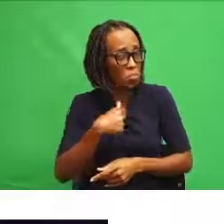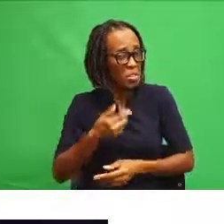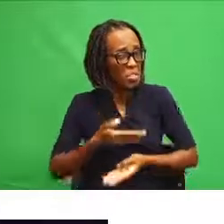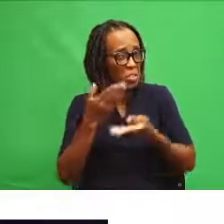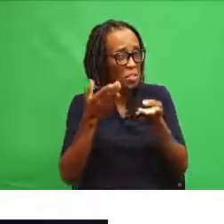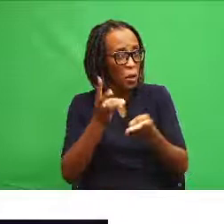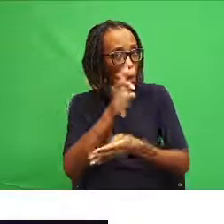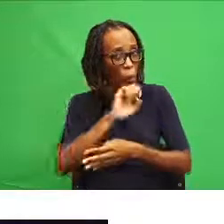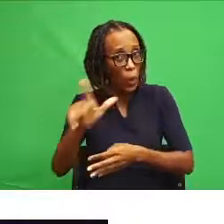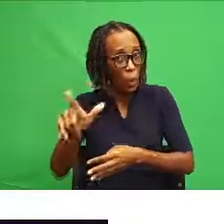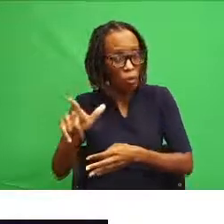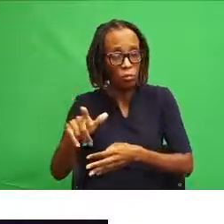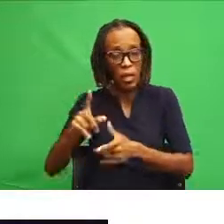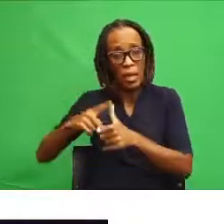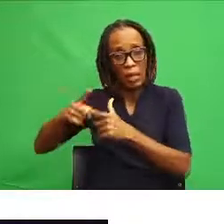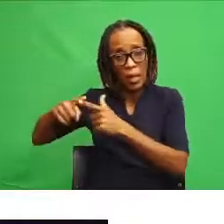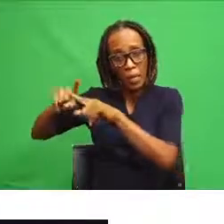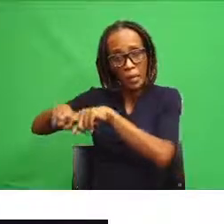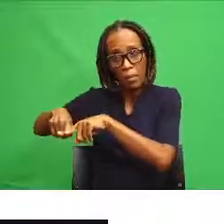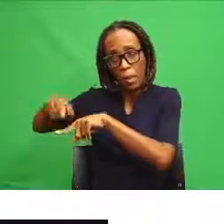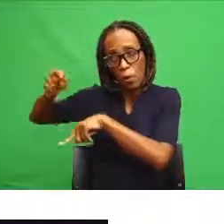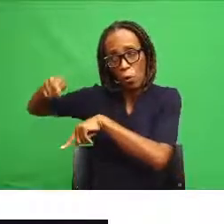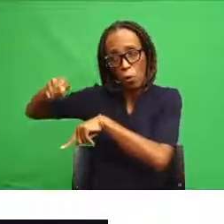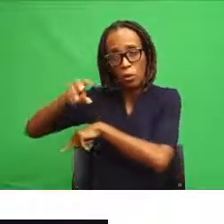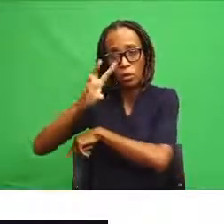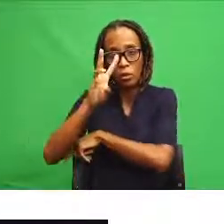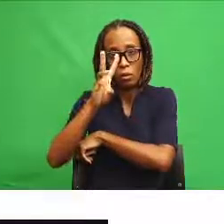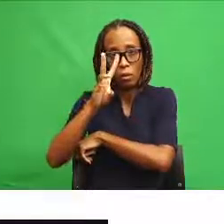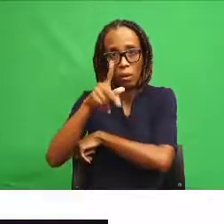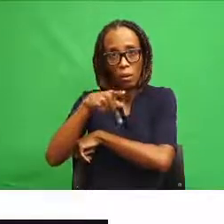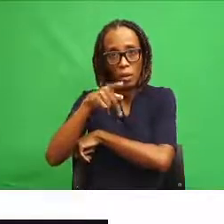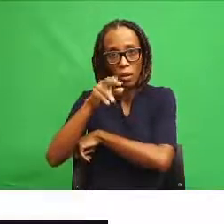be probated, and there are costs associated with that.